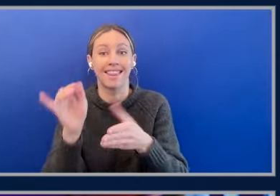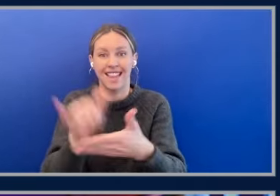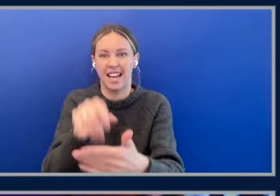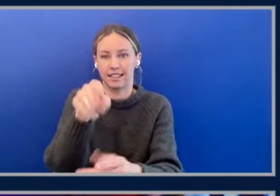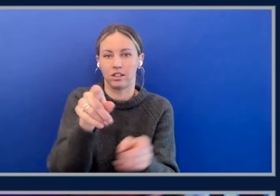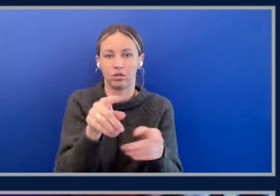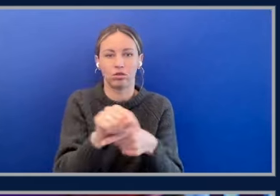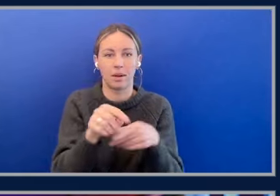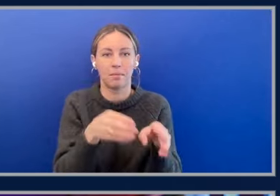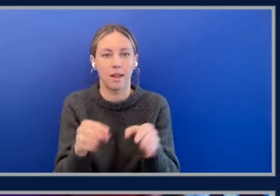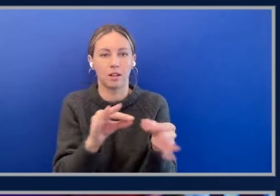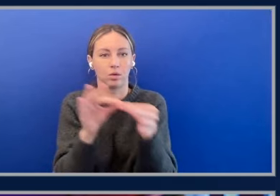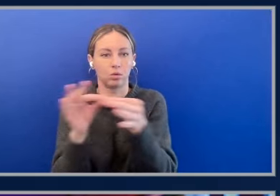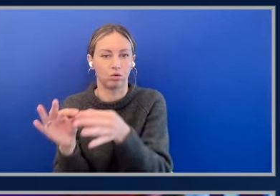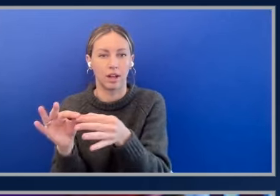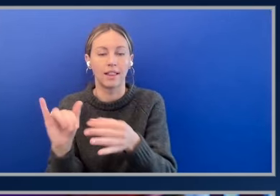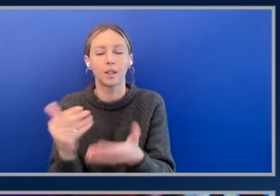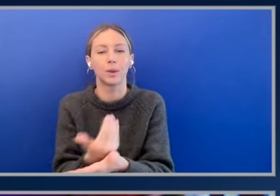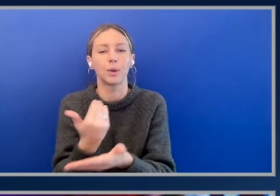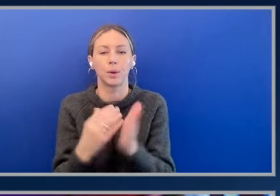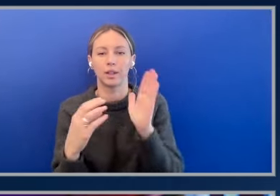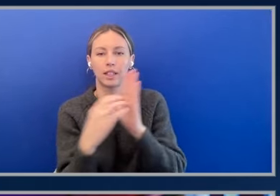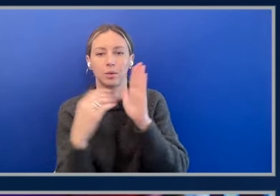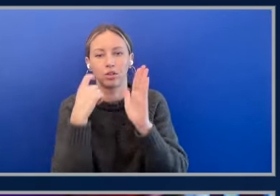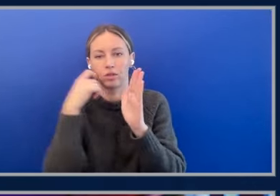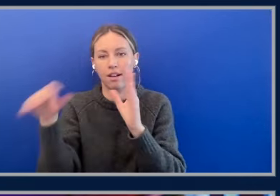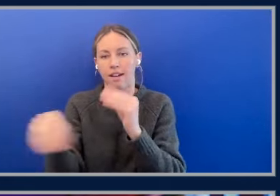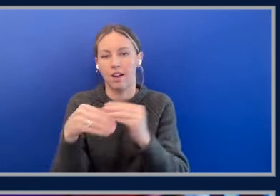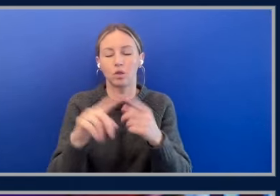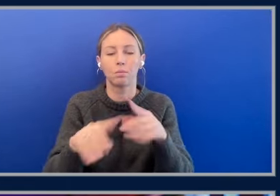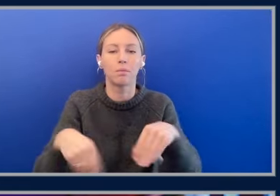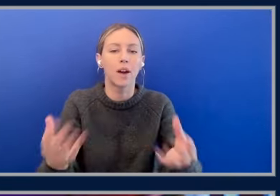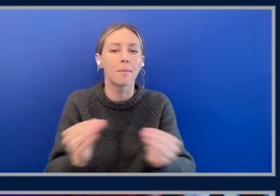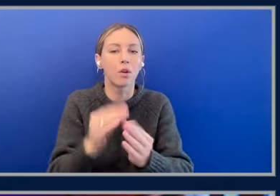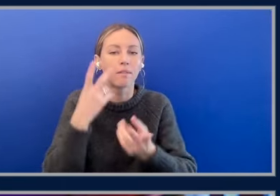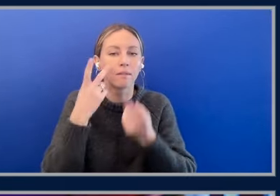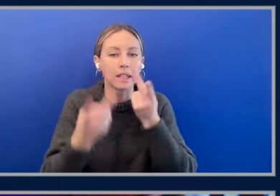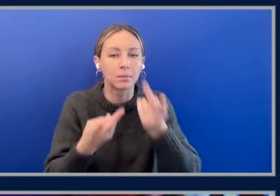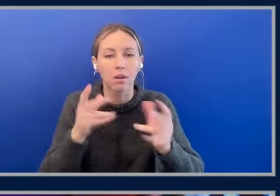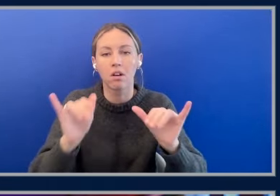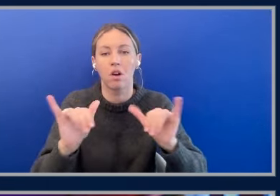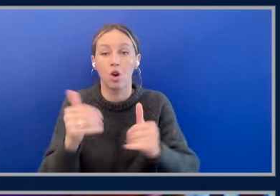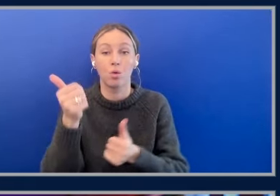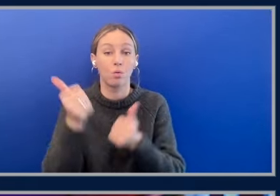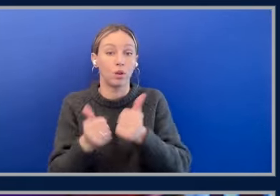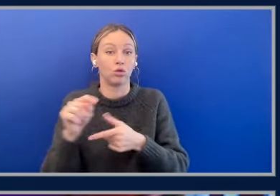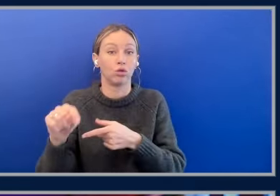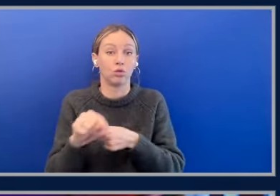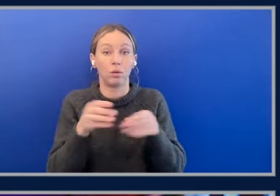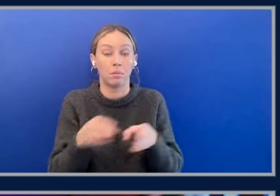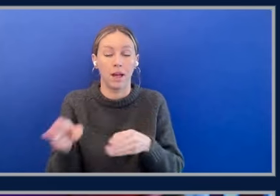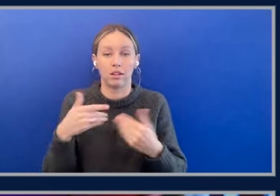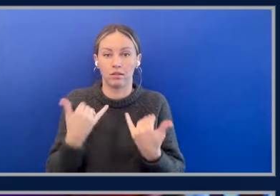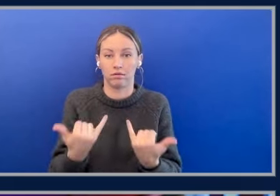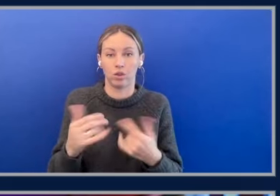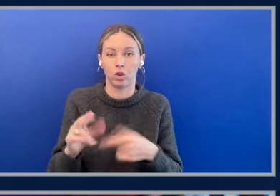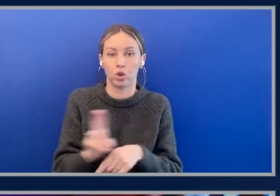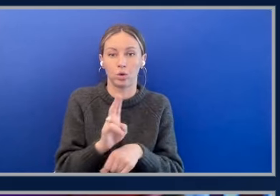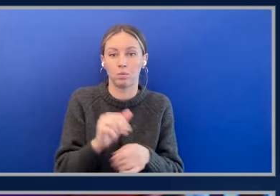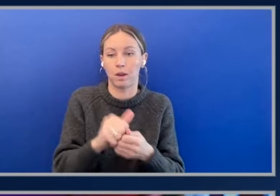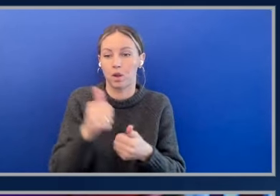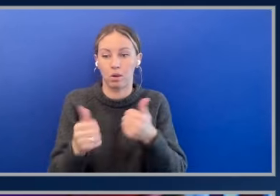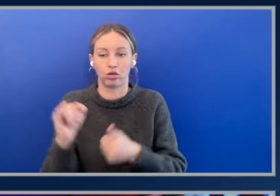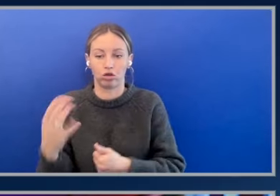plan associated. This is a new section that we have added to give visibility of which training plan is being utilized with which job.